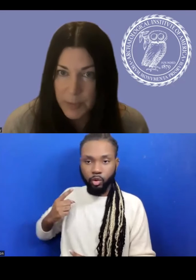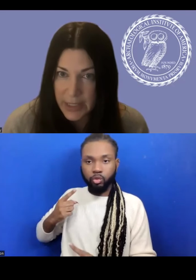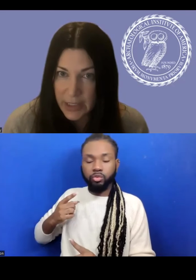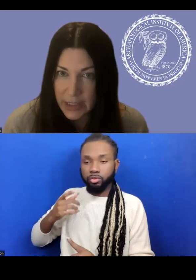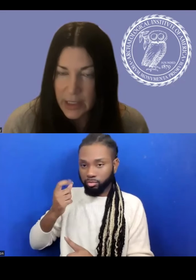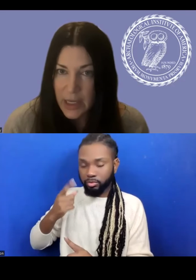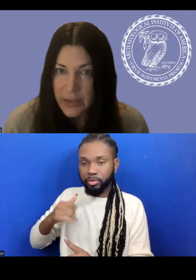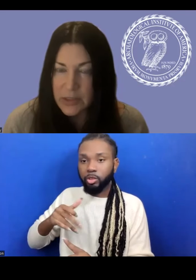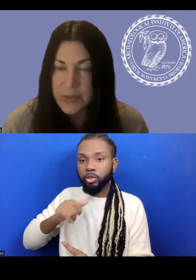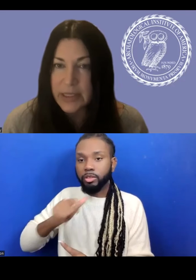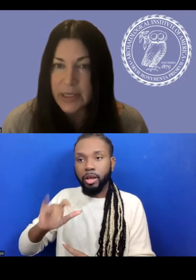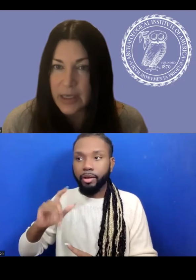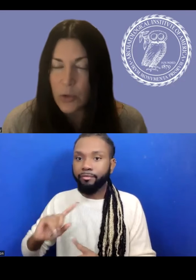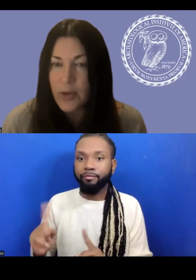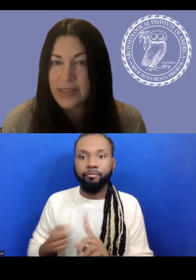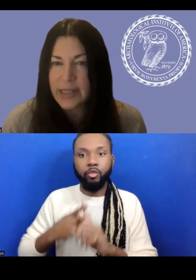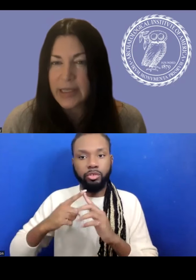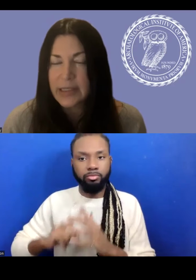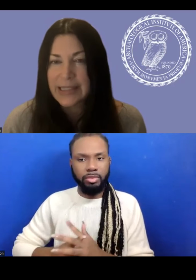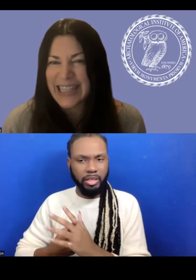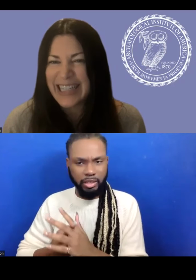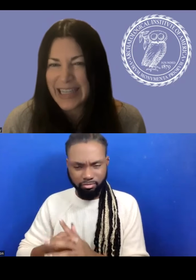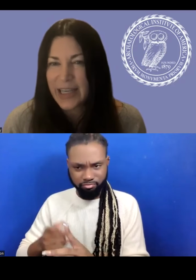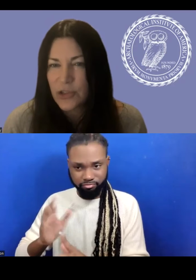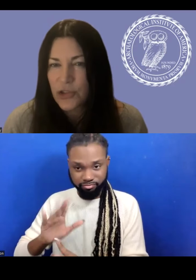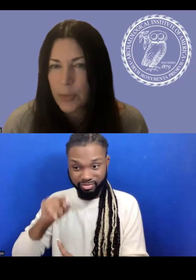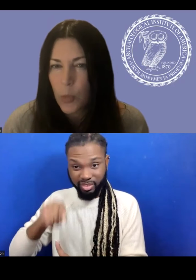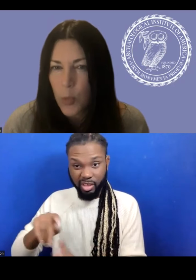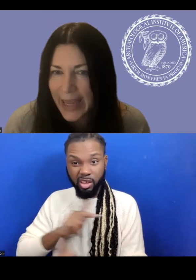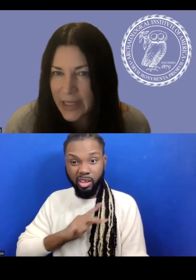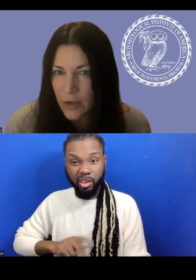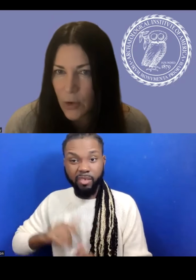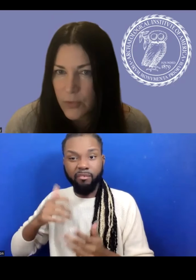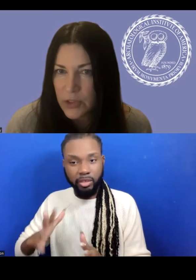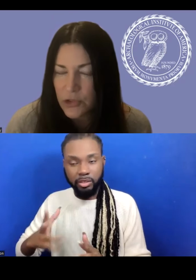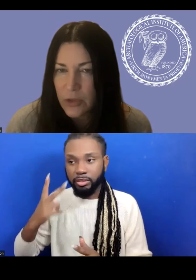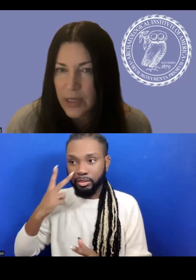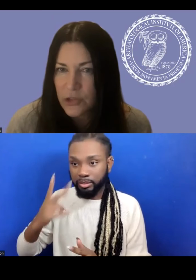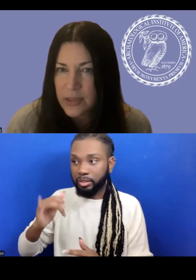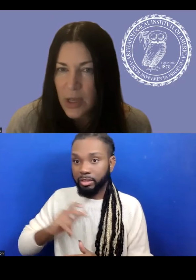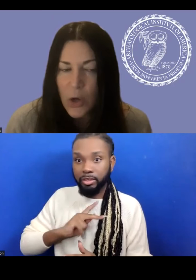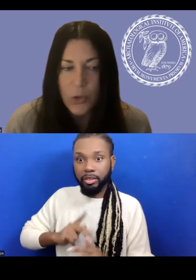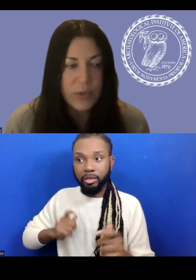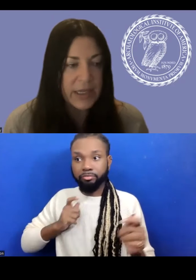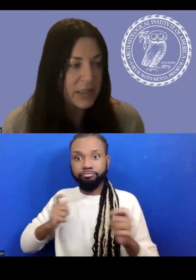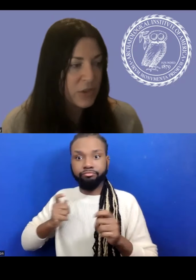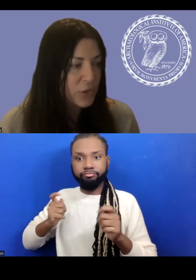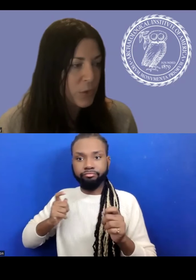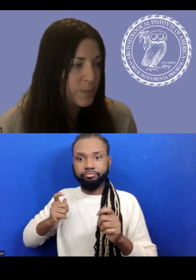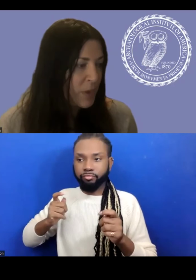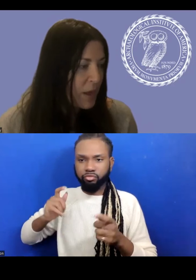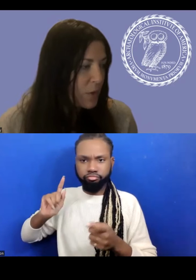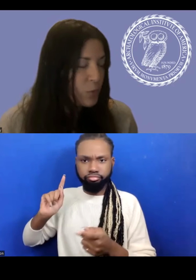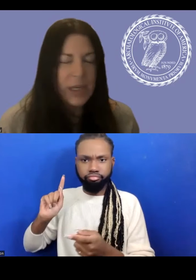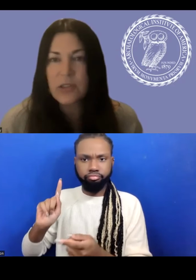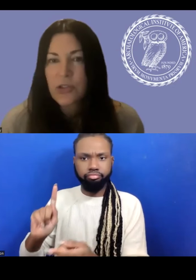at the beginning. This was a king who had seen kingship wane over the generations, who needed